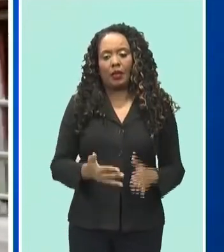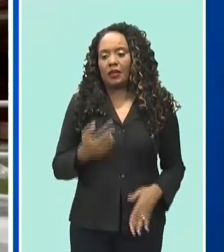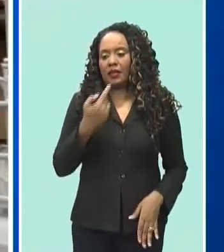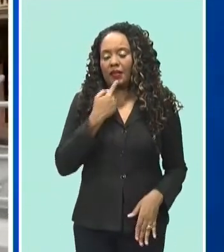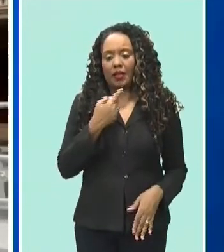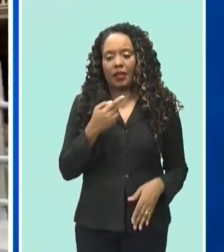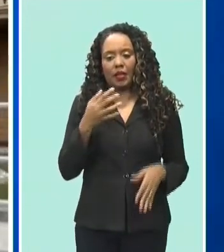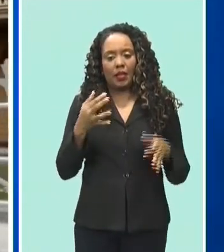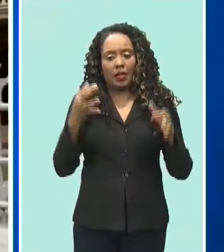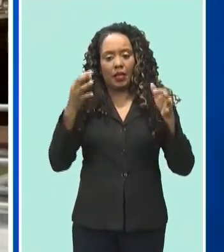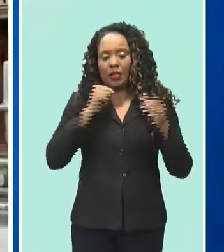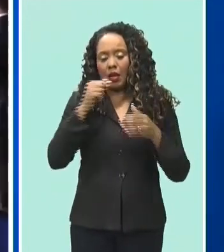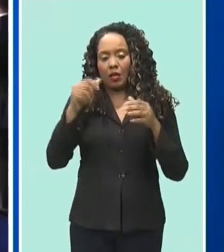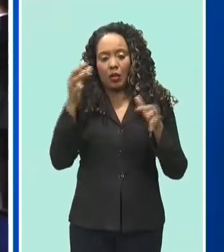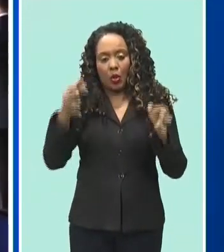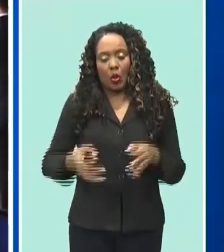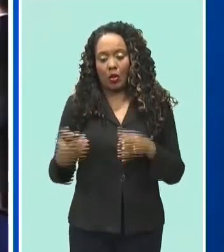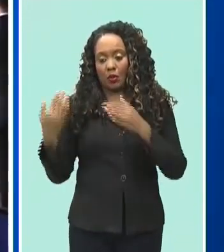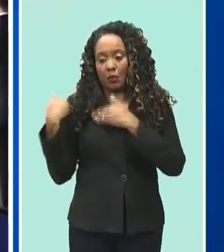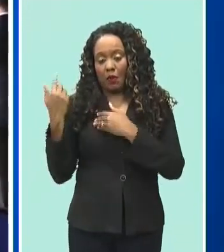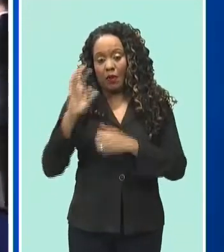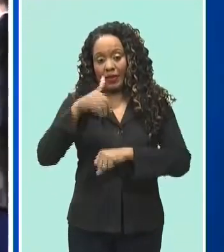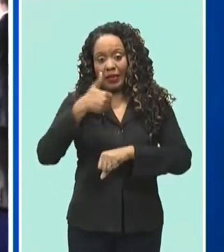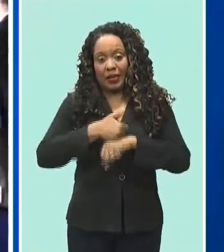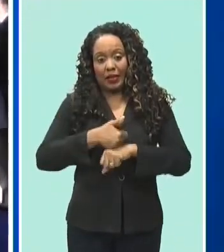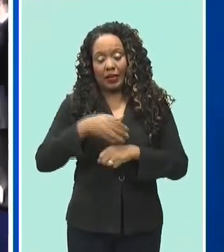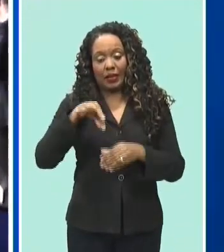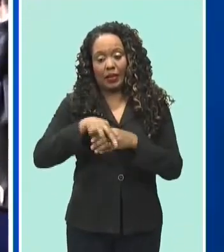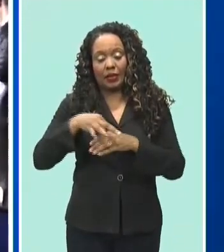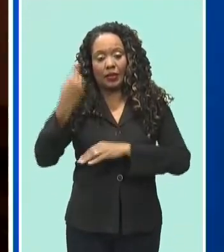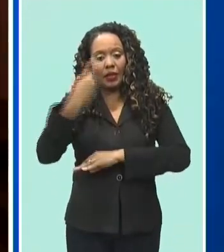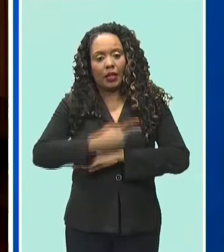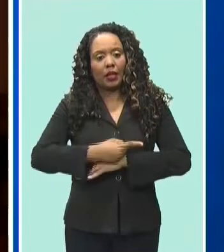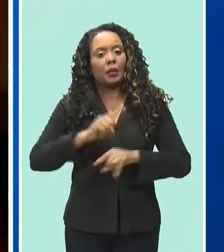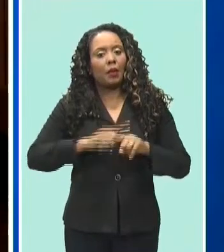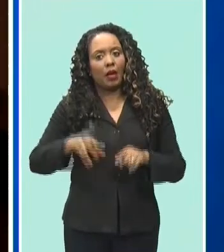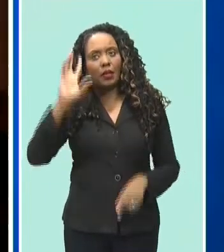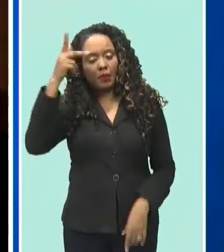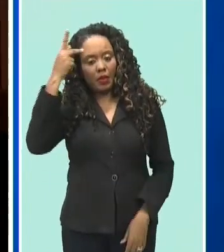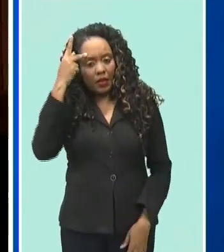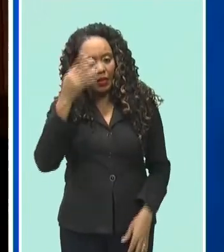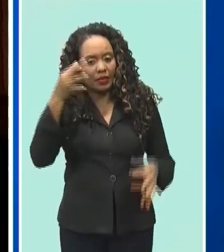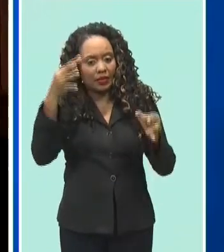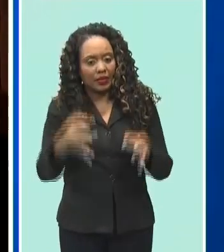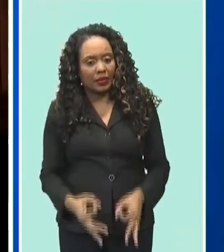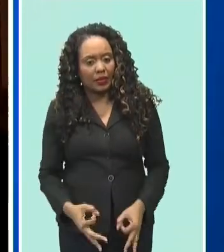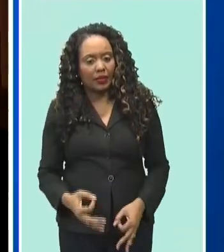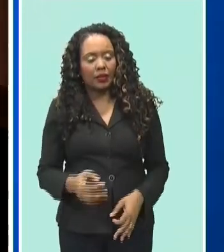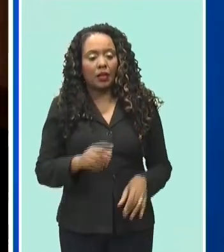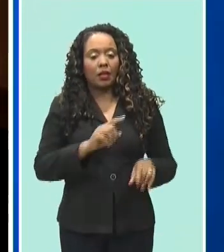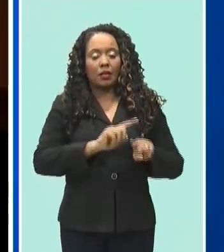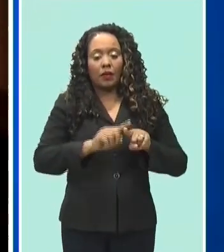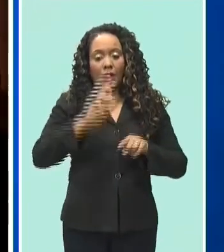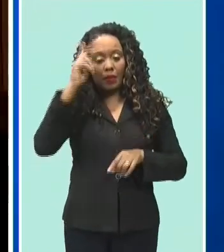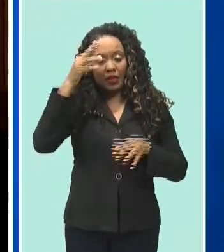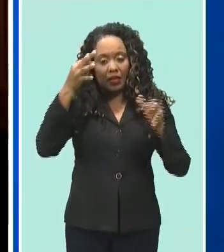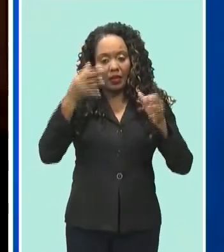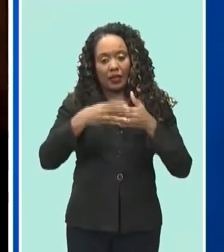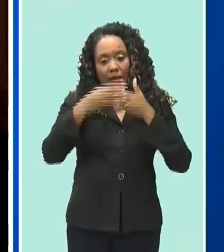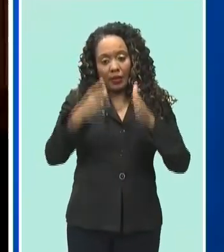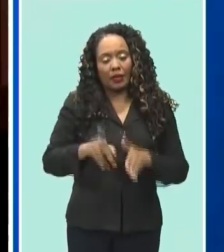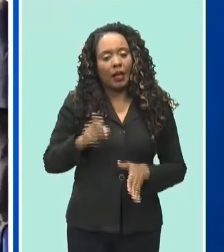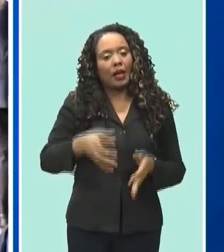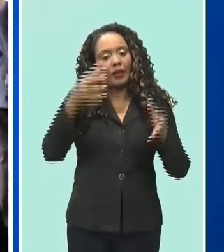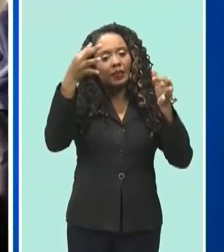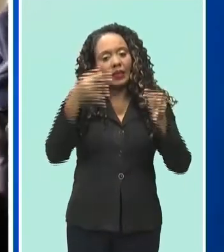to set a date for elections. The AG said the matter is now a political one, which lies with the political leaders to come to an agreement on a